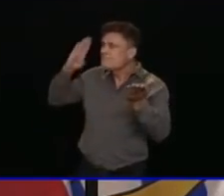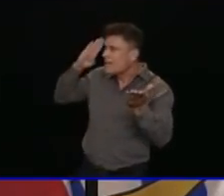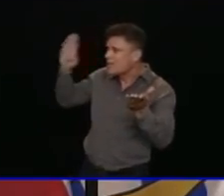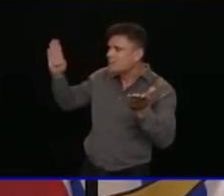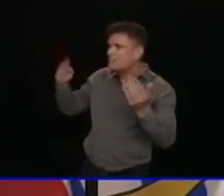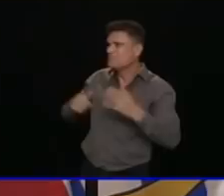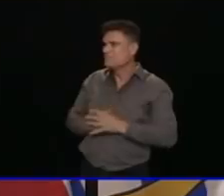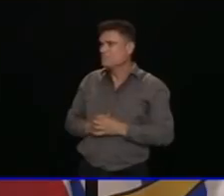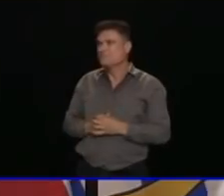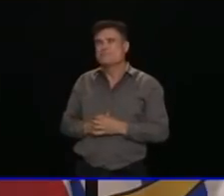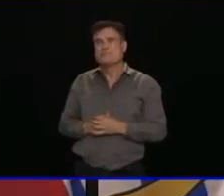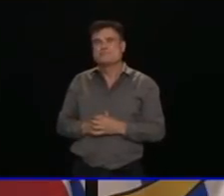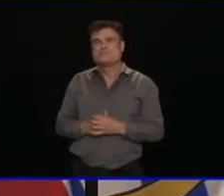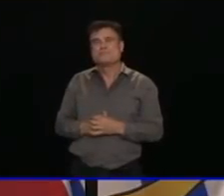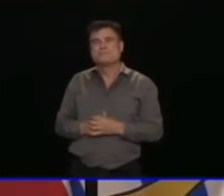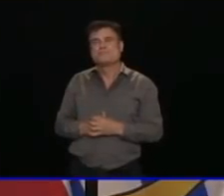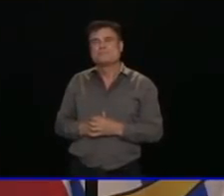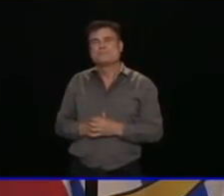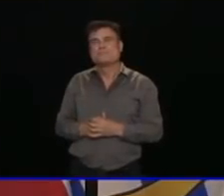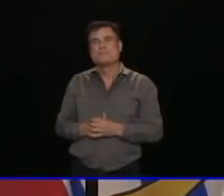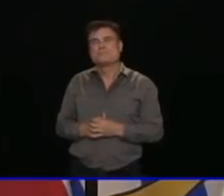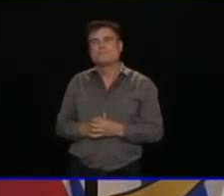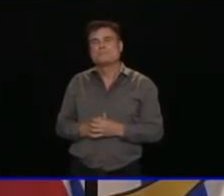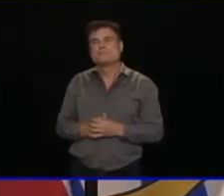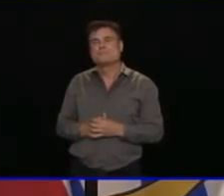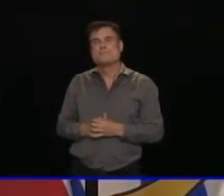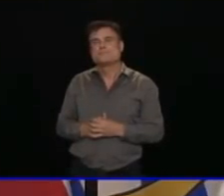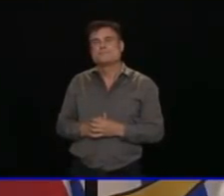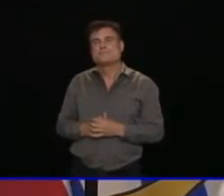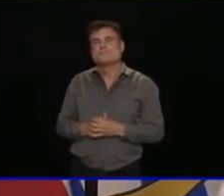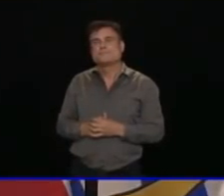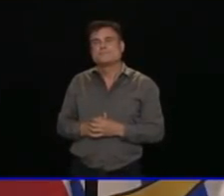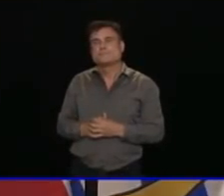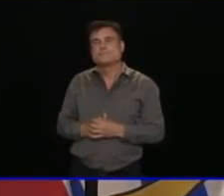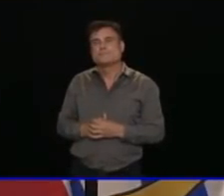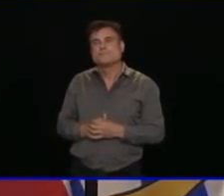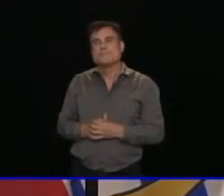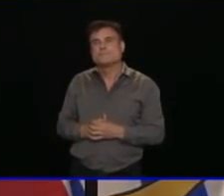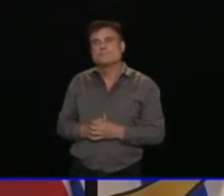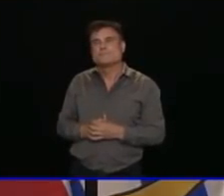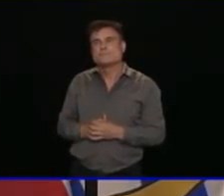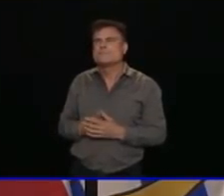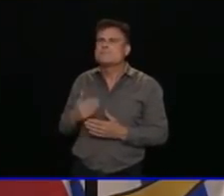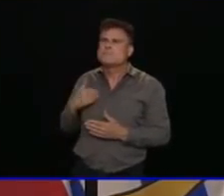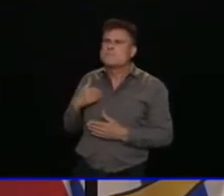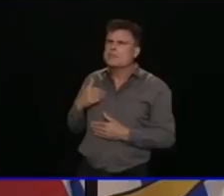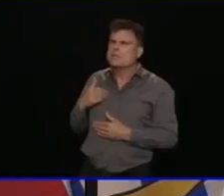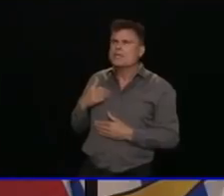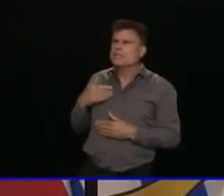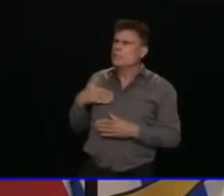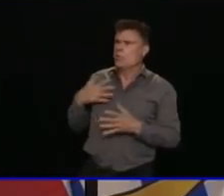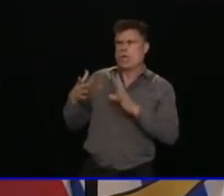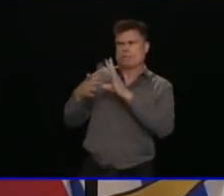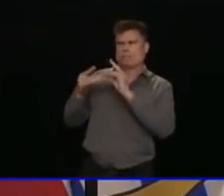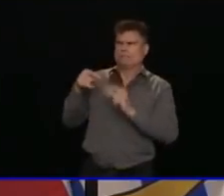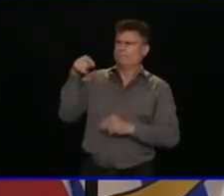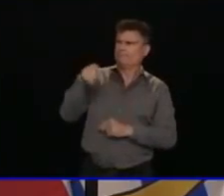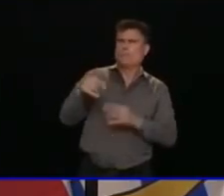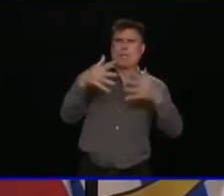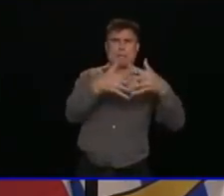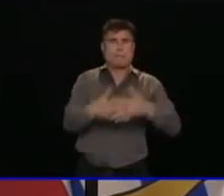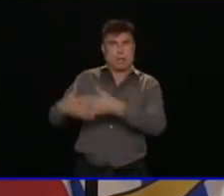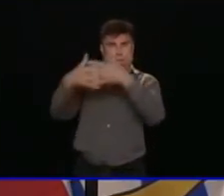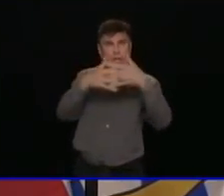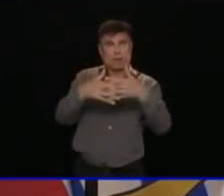want to talk about the United States again. Just within the last hour, Washington State Governor Jay Inslee has ordered a mandatory rule for